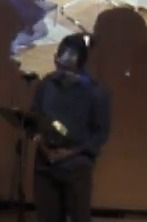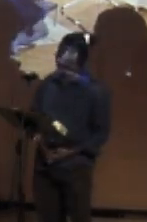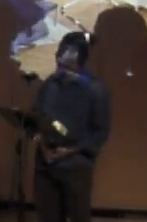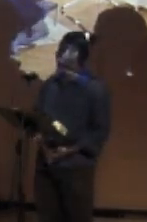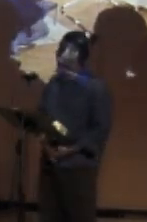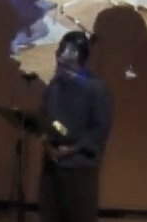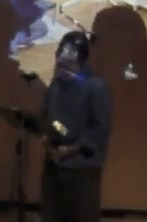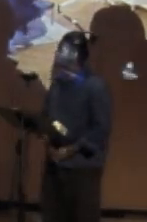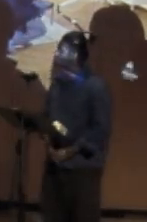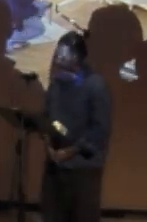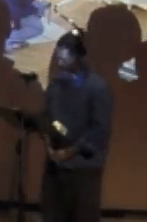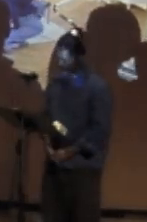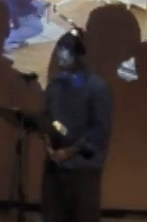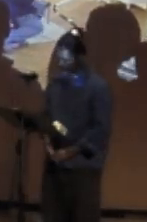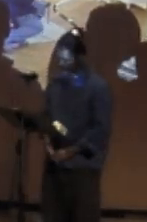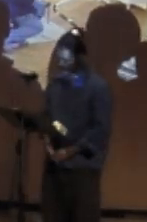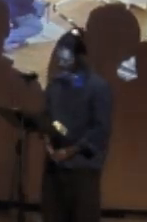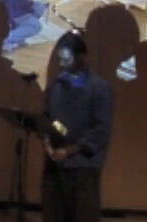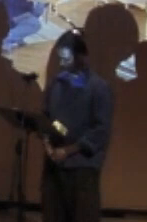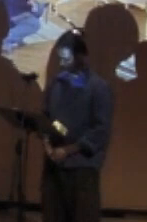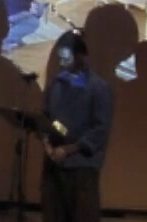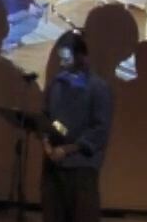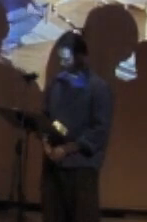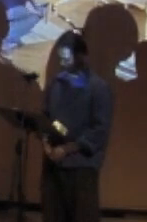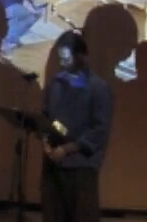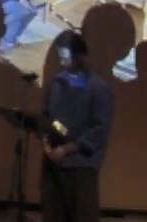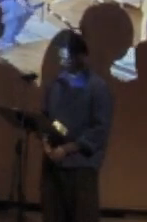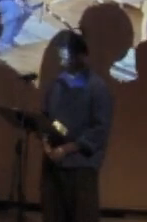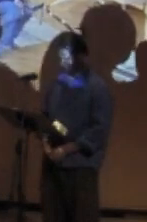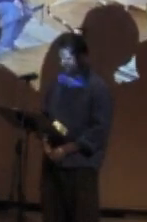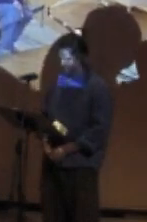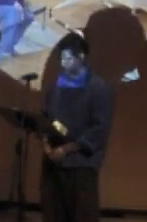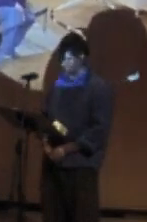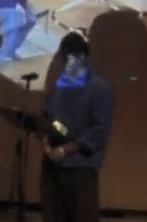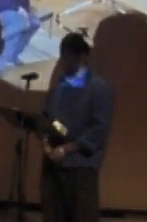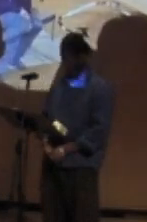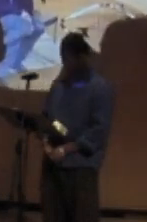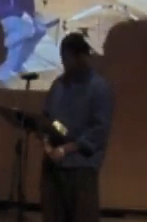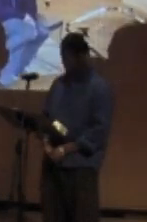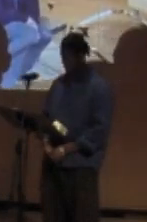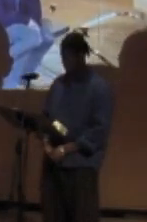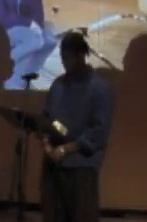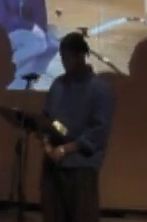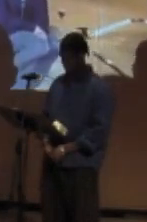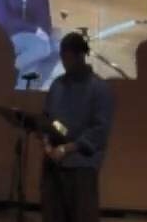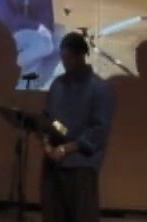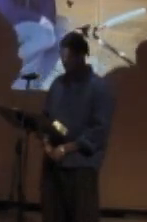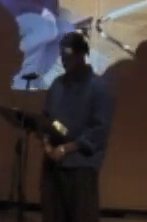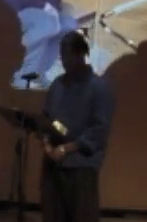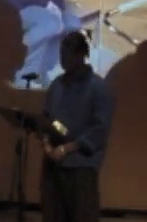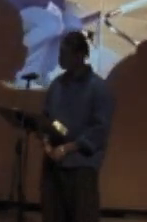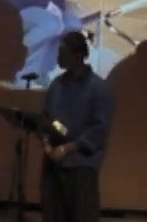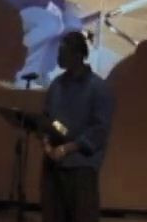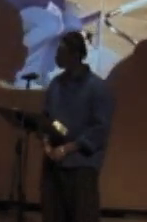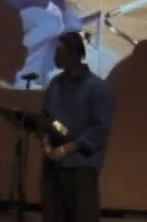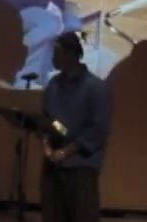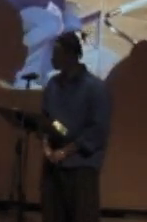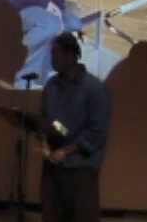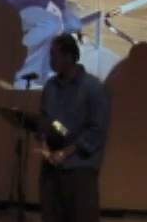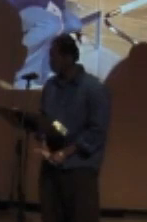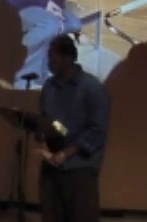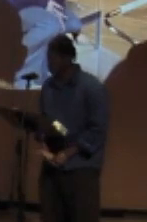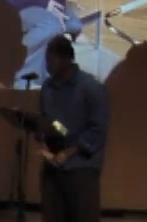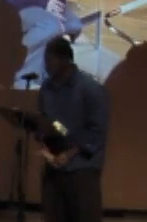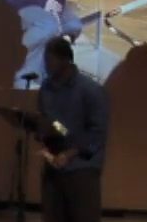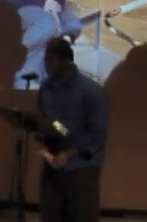let's go the young woman gets up dries her tears it's so sad everything is